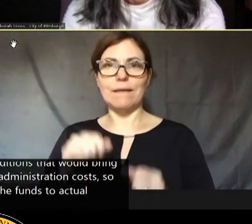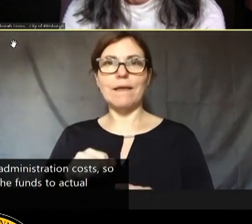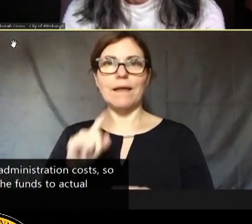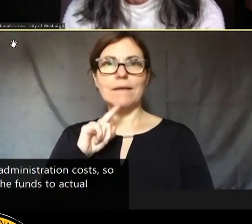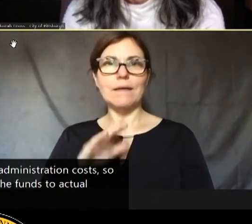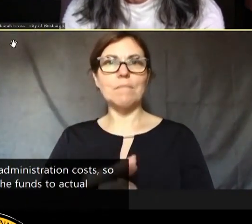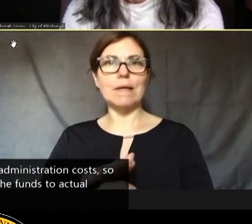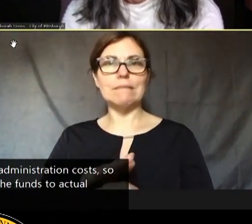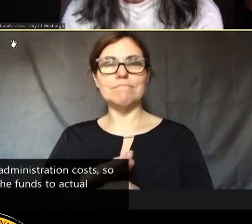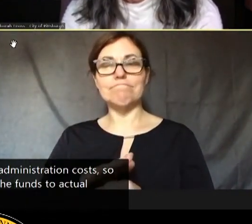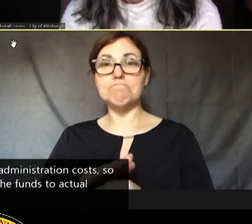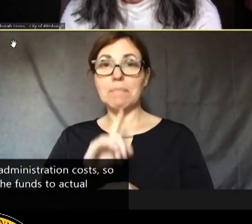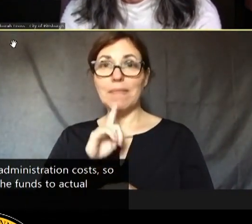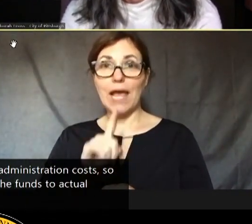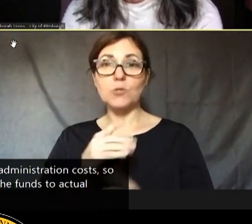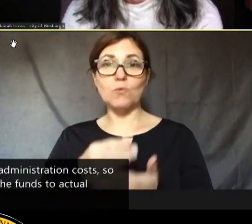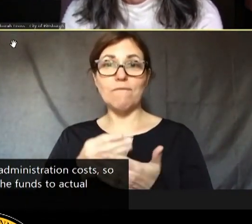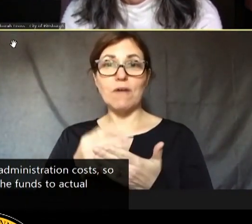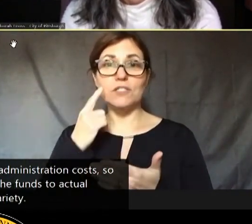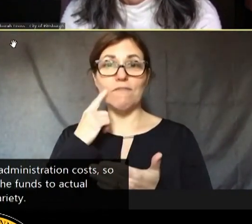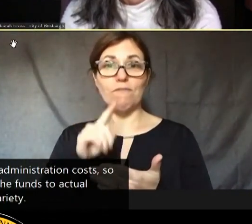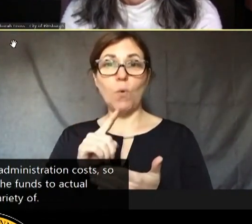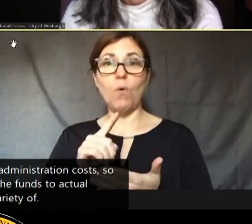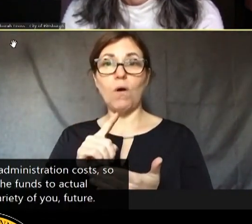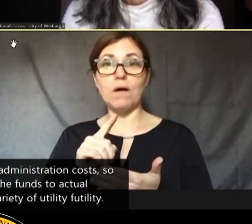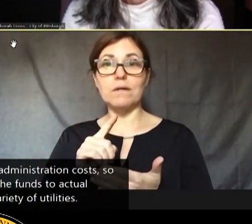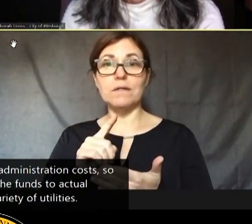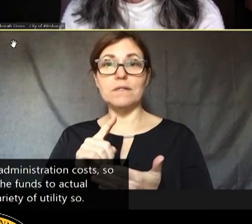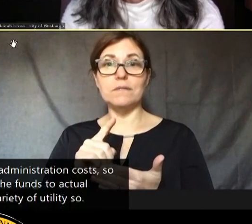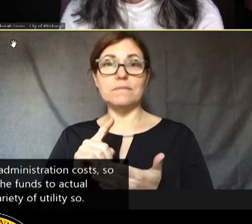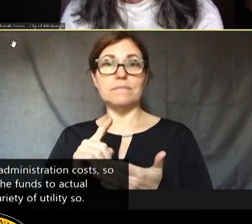assistance across a variety of utilities. So,